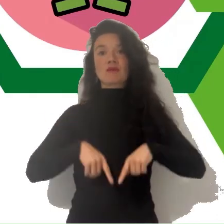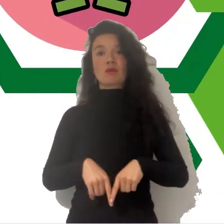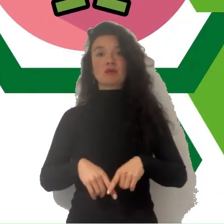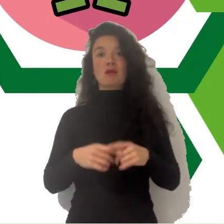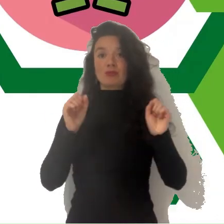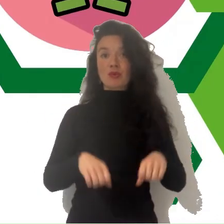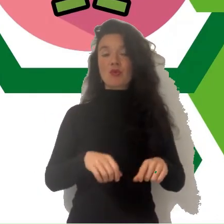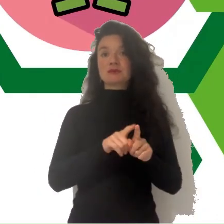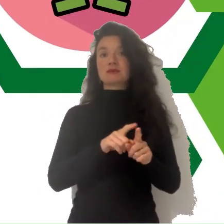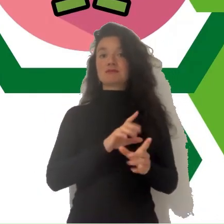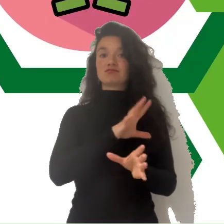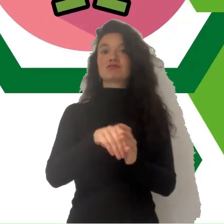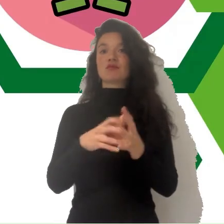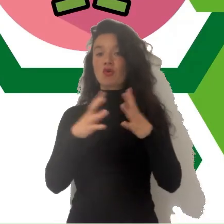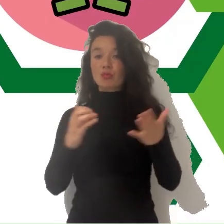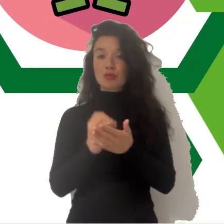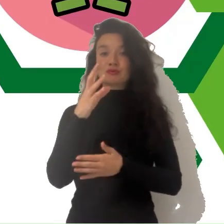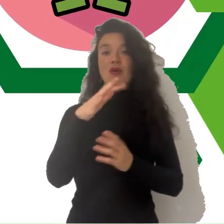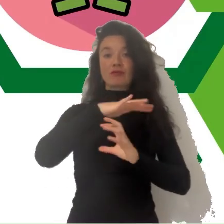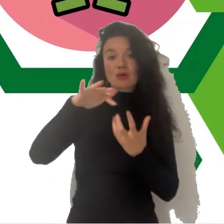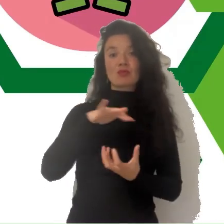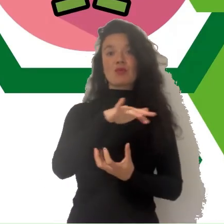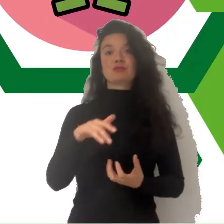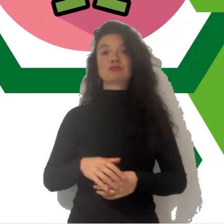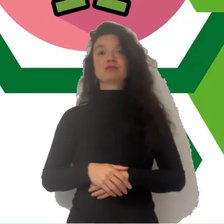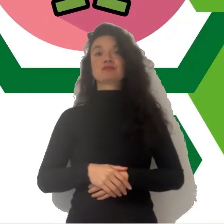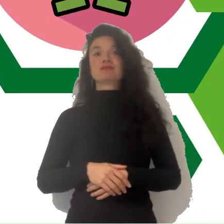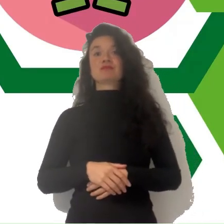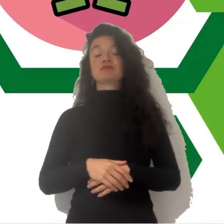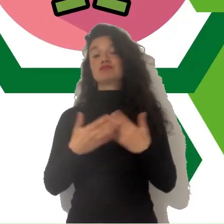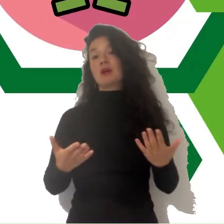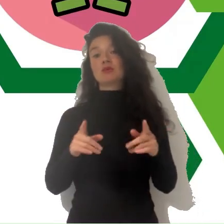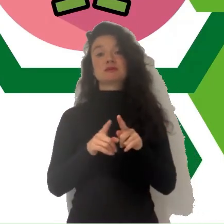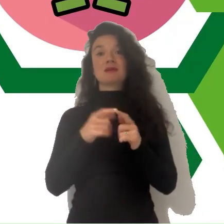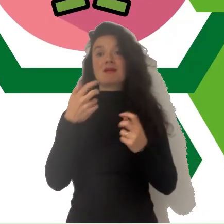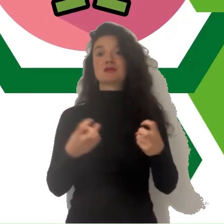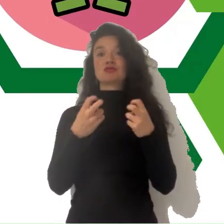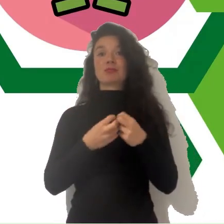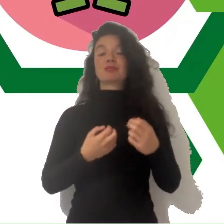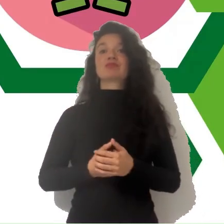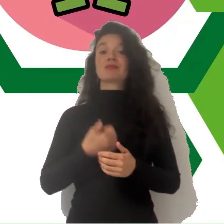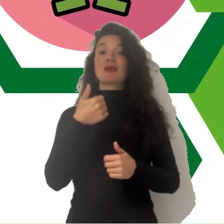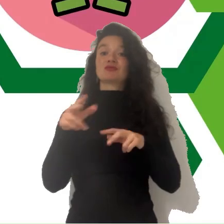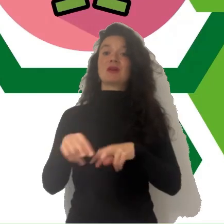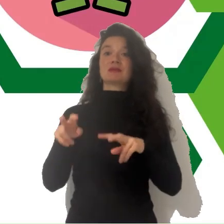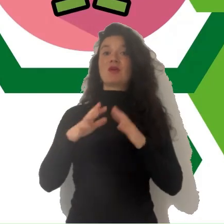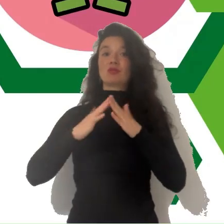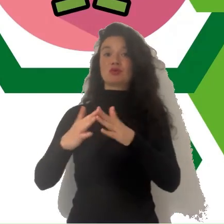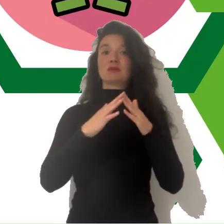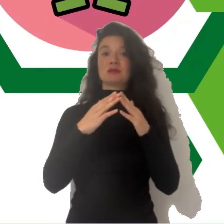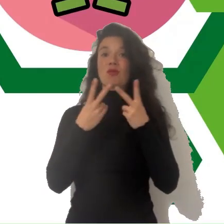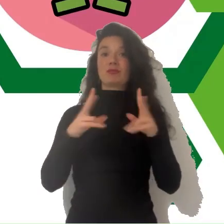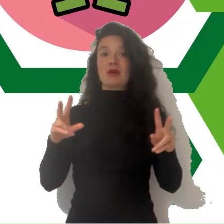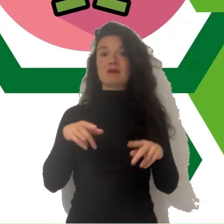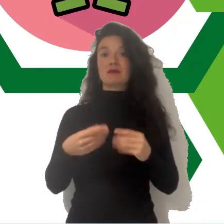gardens. Education and awareness, it's really important because everything starts from education. By sharing